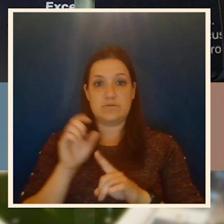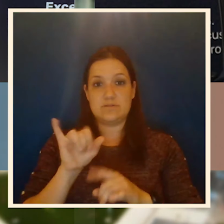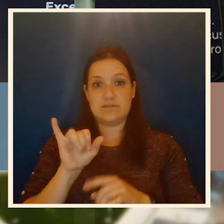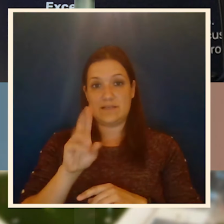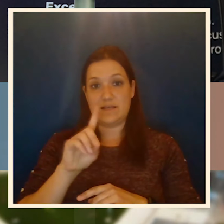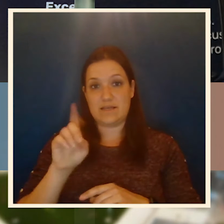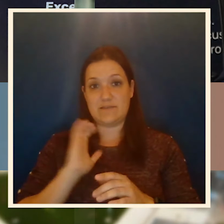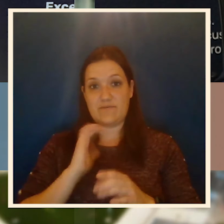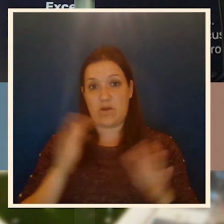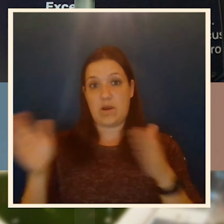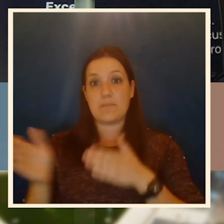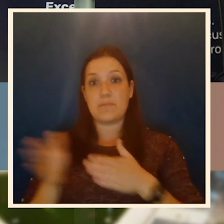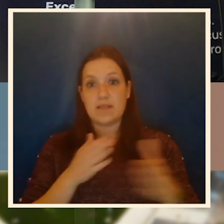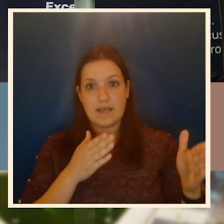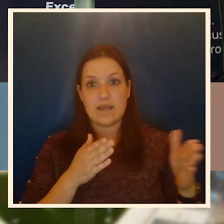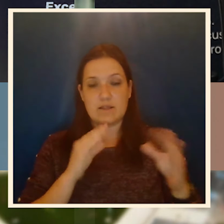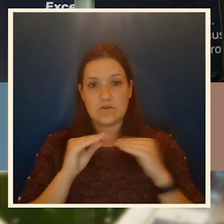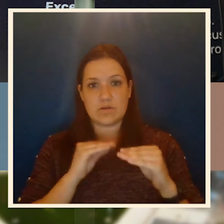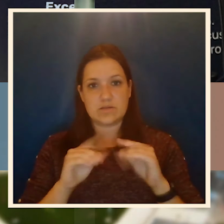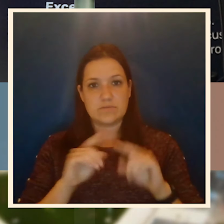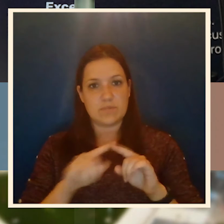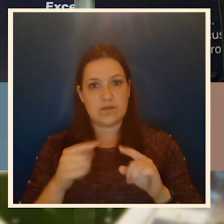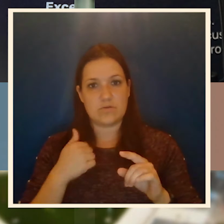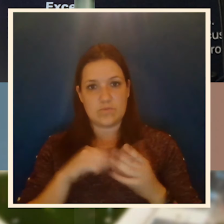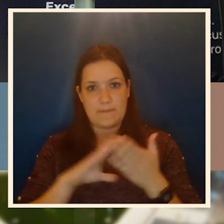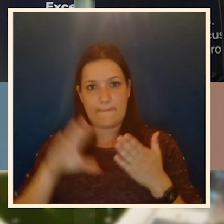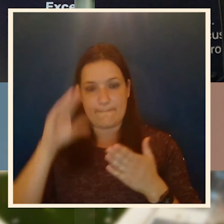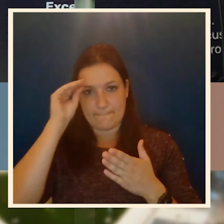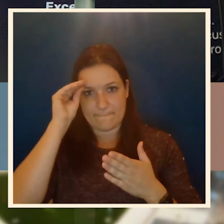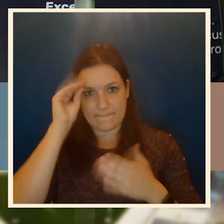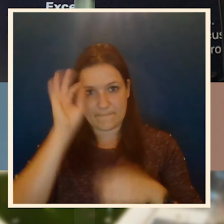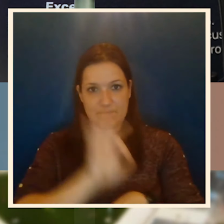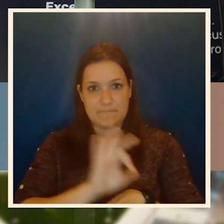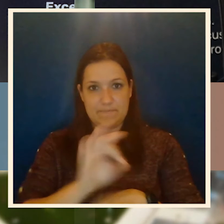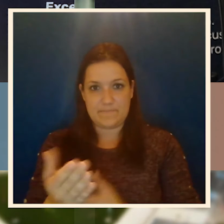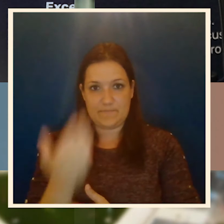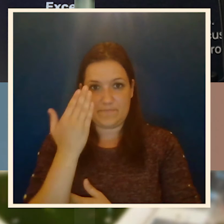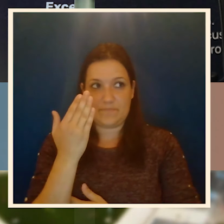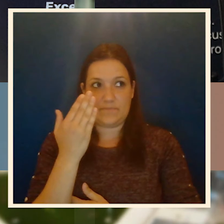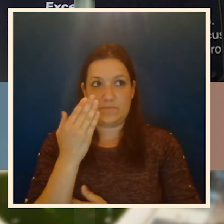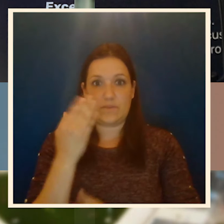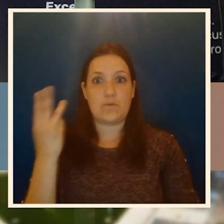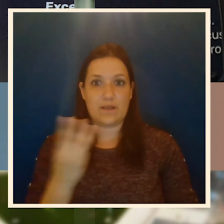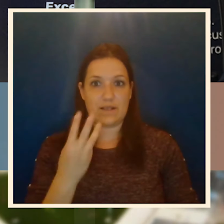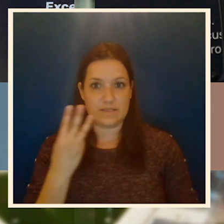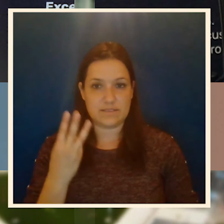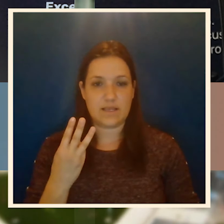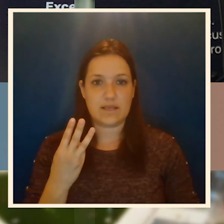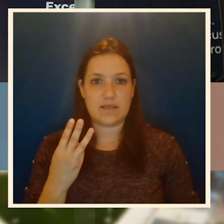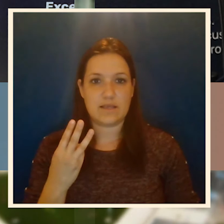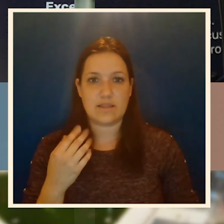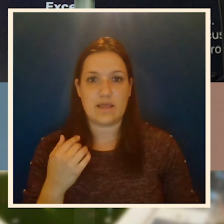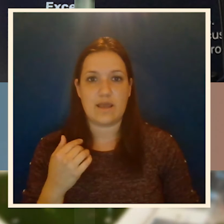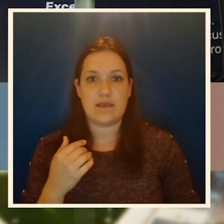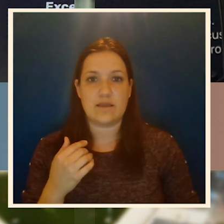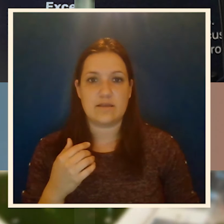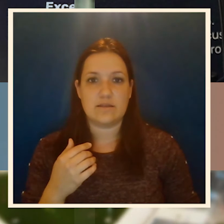of our plan of correction. Mm-hmm. But we learned at 9 o'clock in the morning on Wednesday that it was